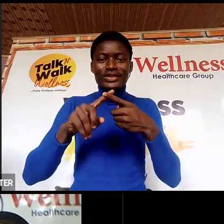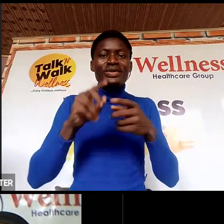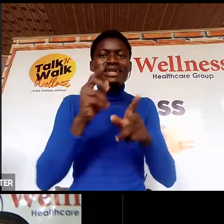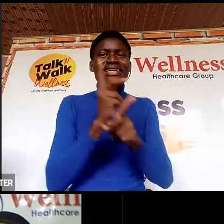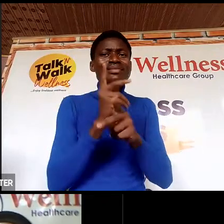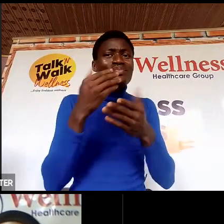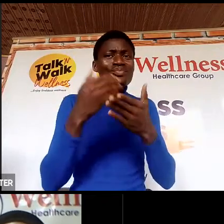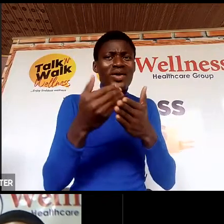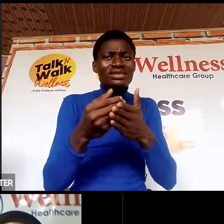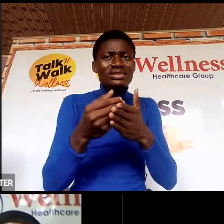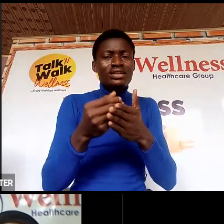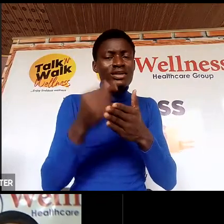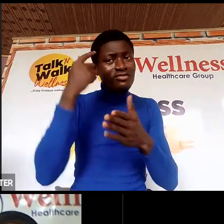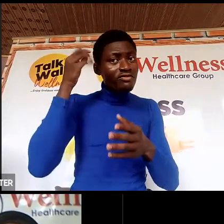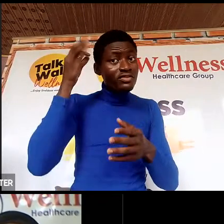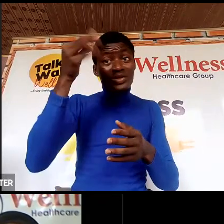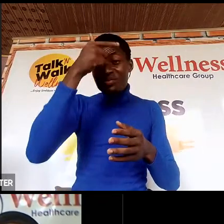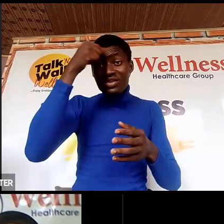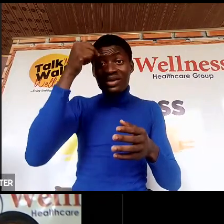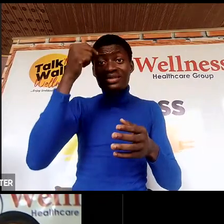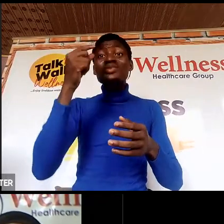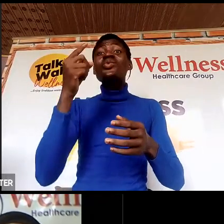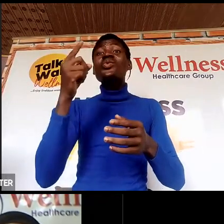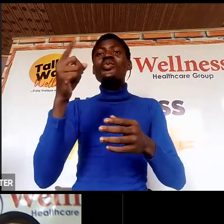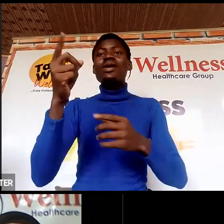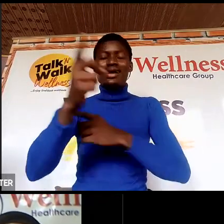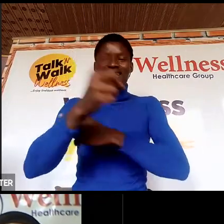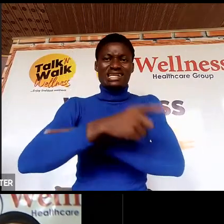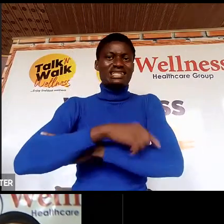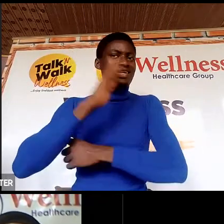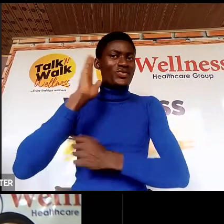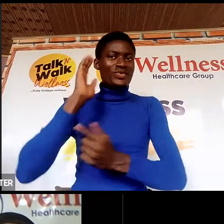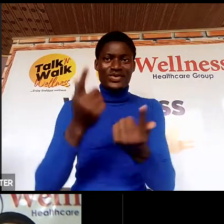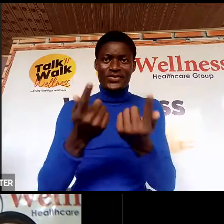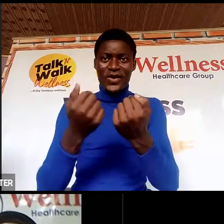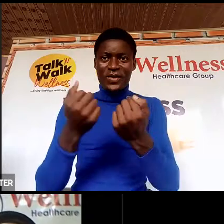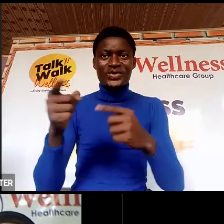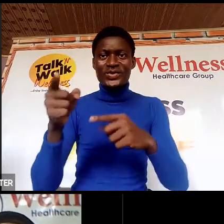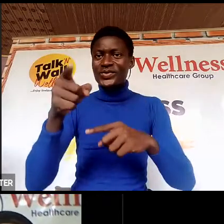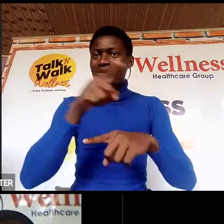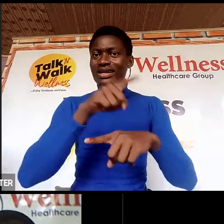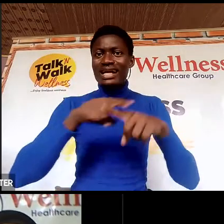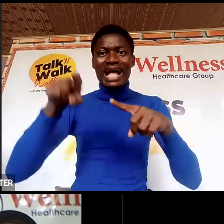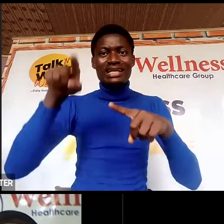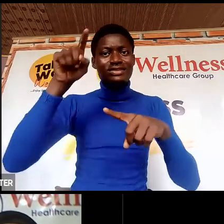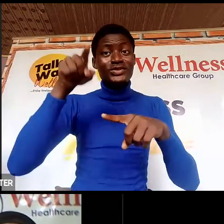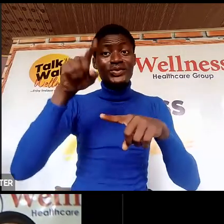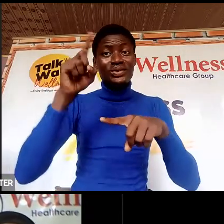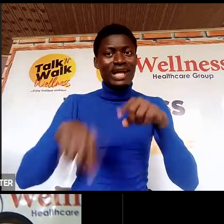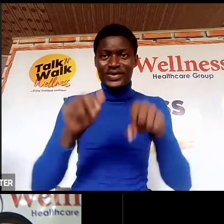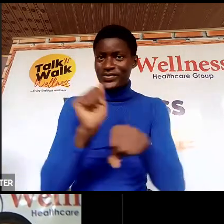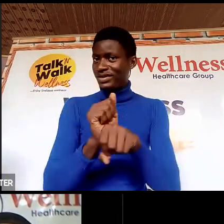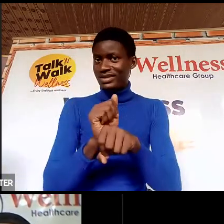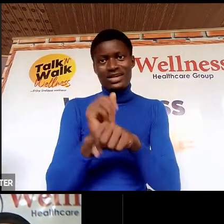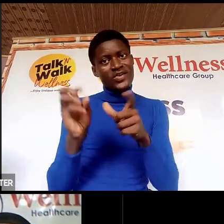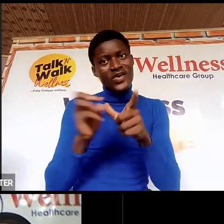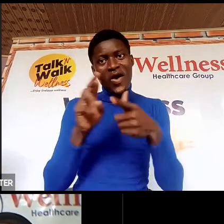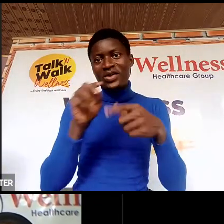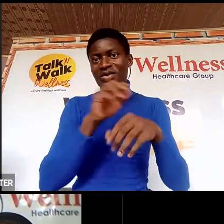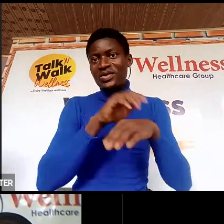day, it's still a personal thing, but it has to be you deciding for yourself that you want to be in charge of your finances.